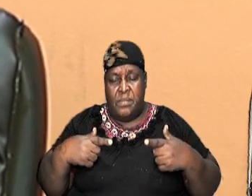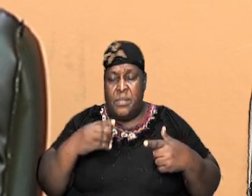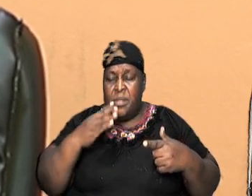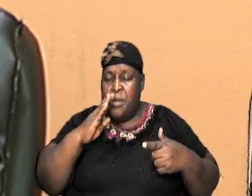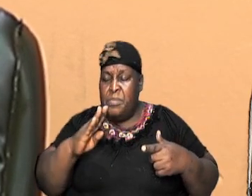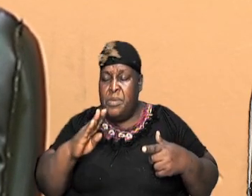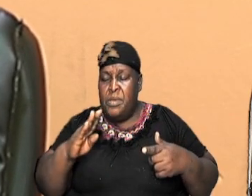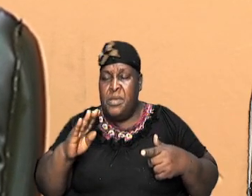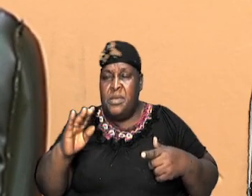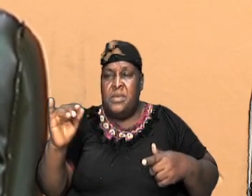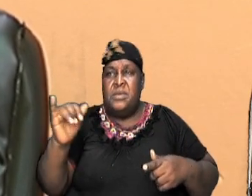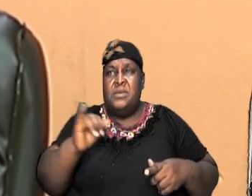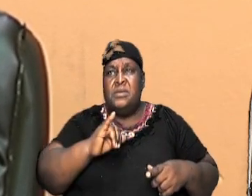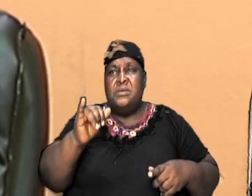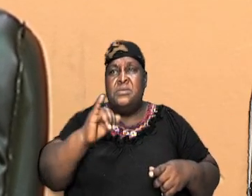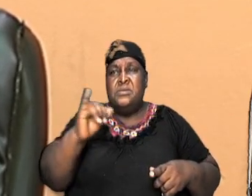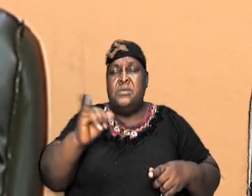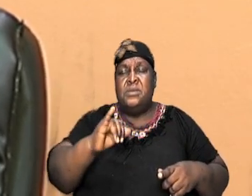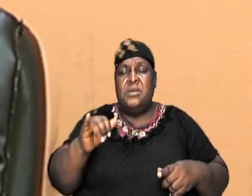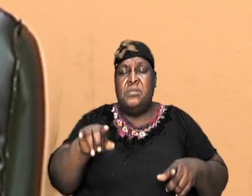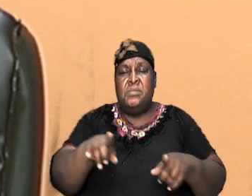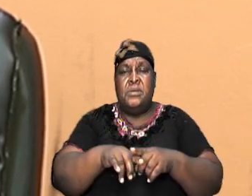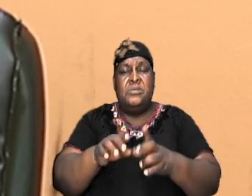be that vision.